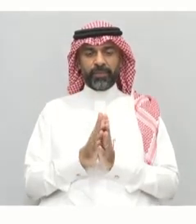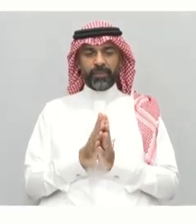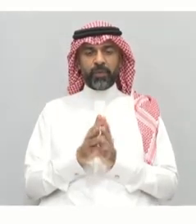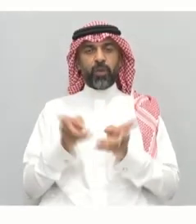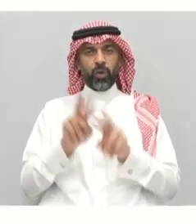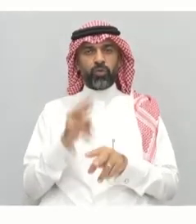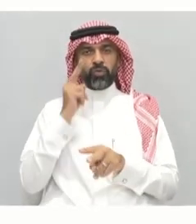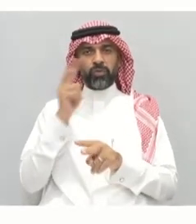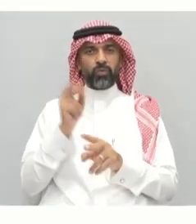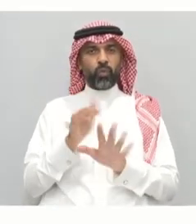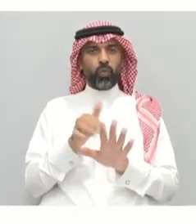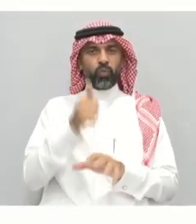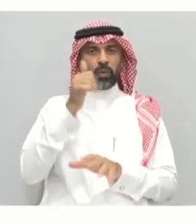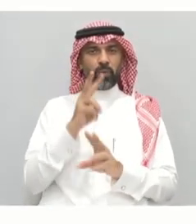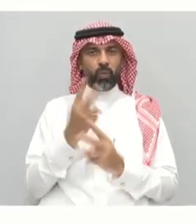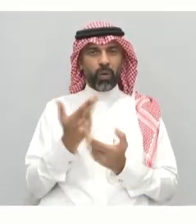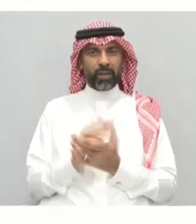see?